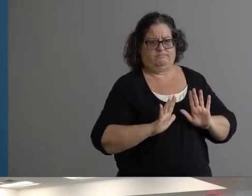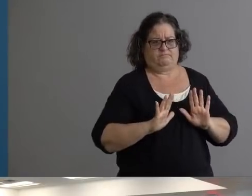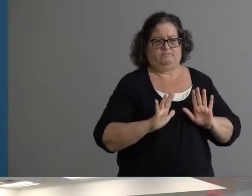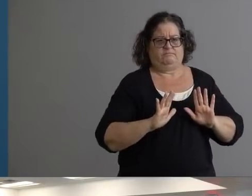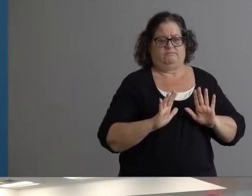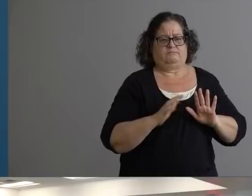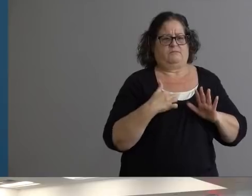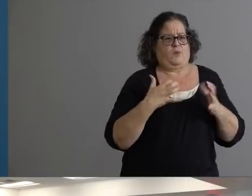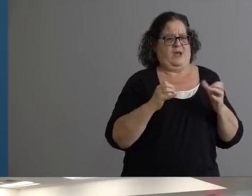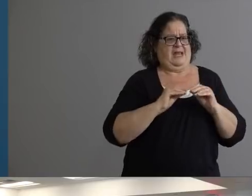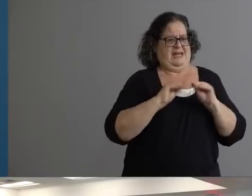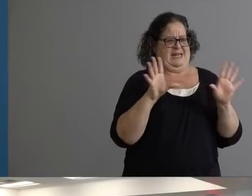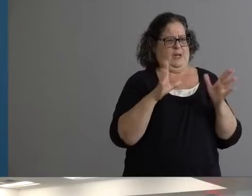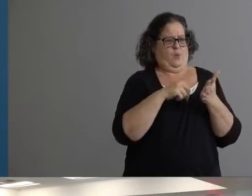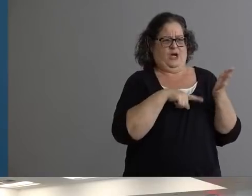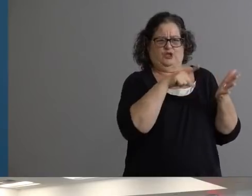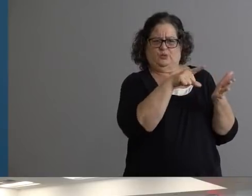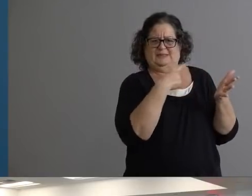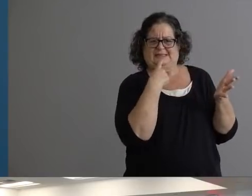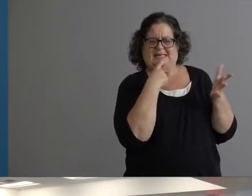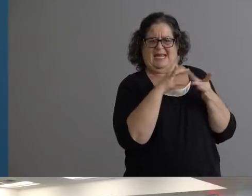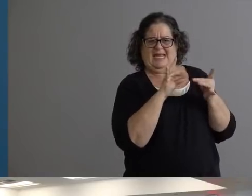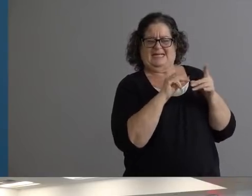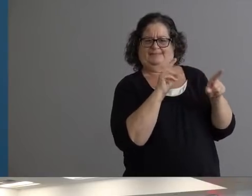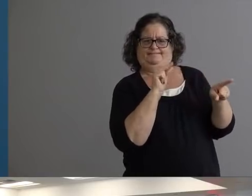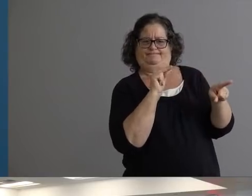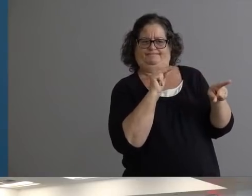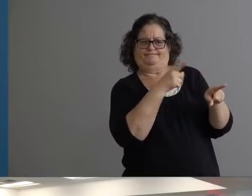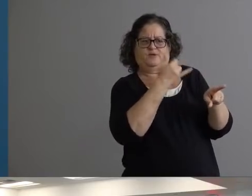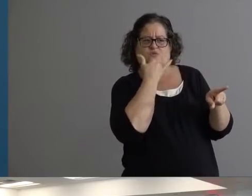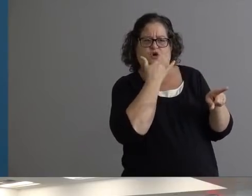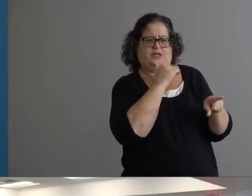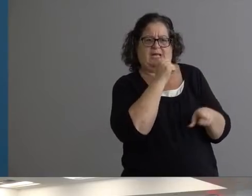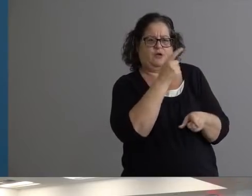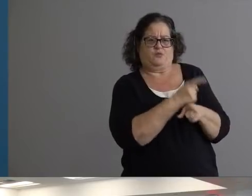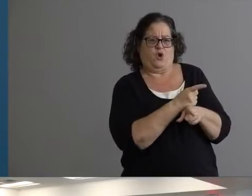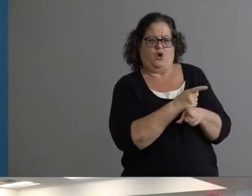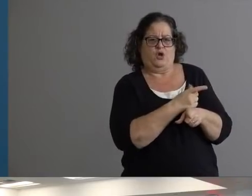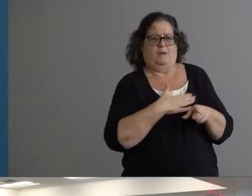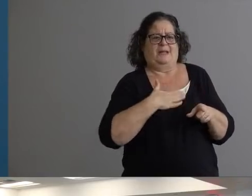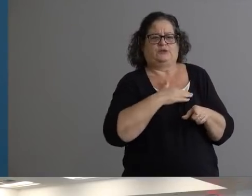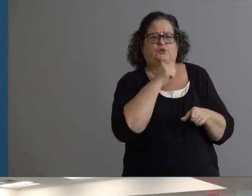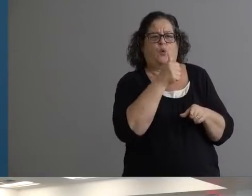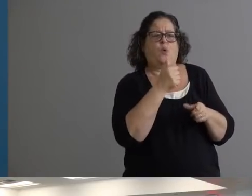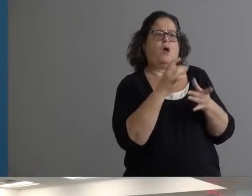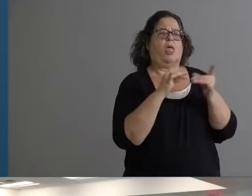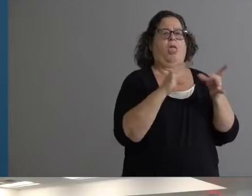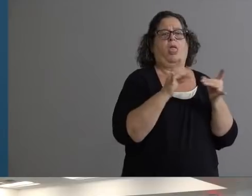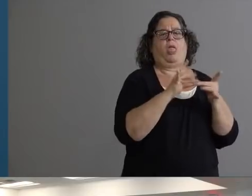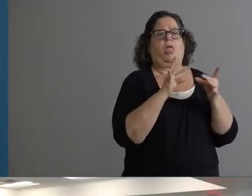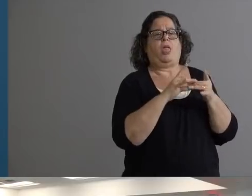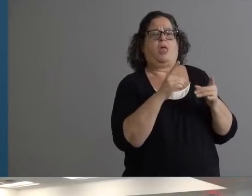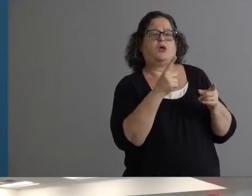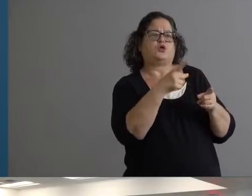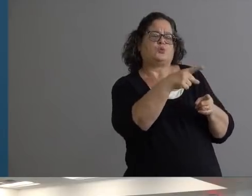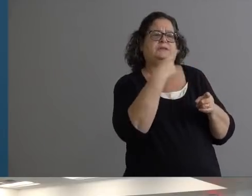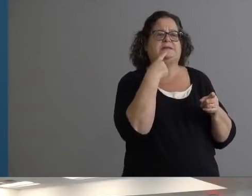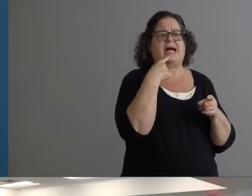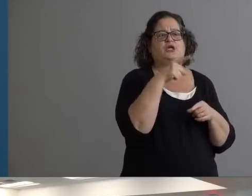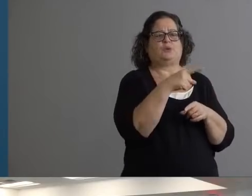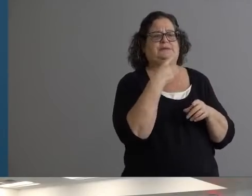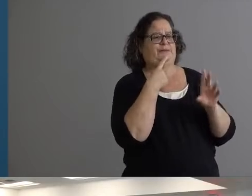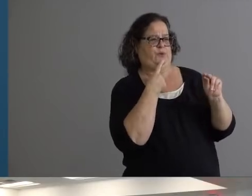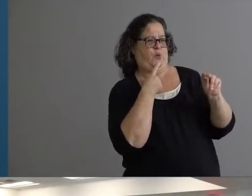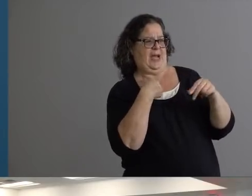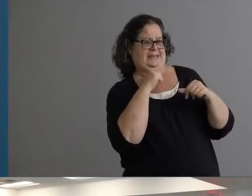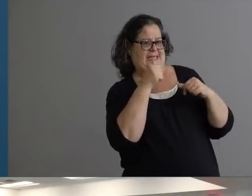accurate. So please don't come up to the microphone and attempt to put words in my mouth. I'm not going to do that. I'm just using the words you had. I'm